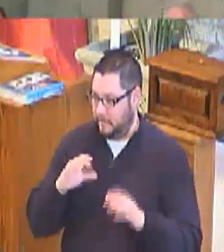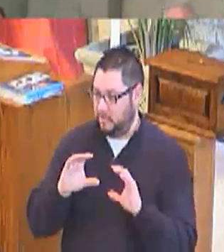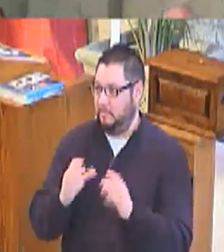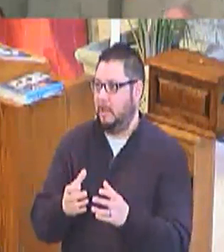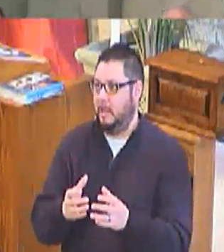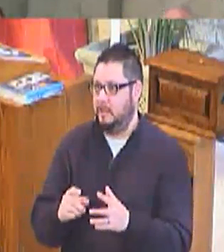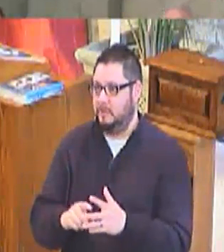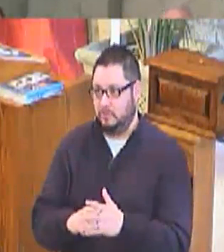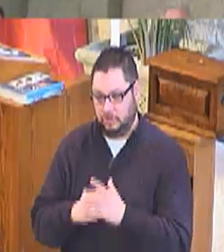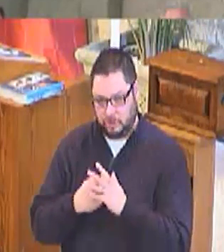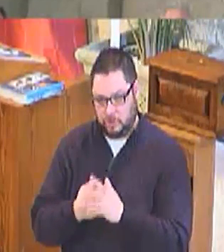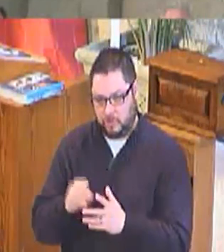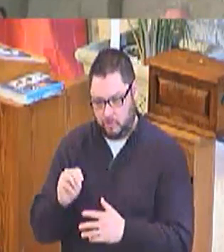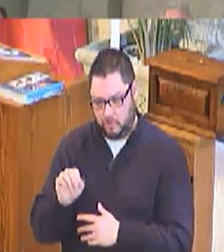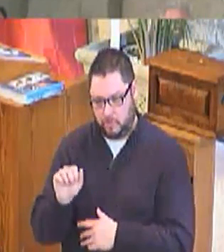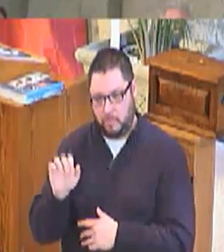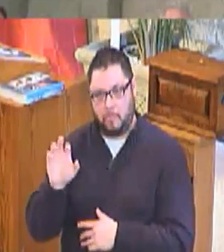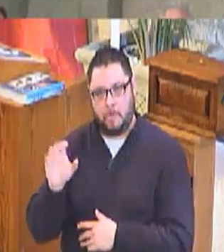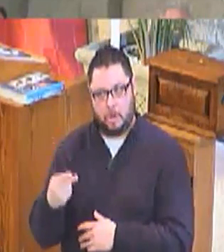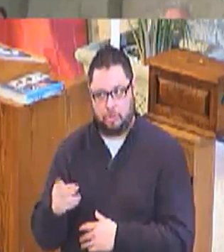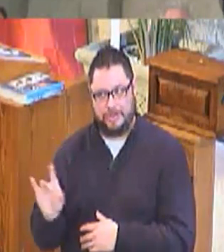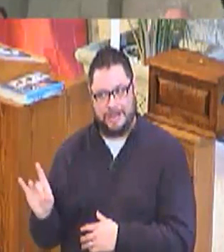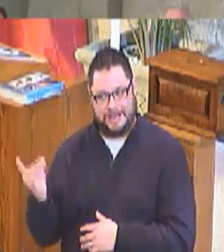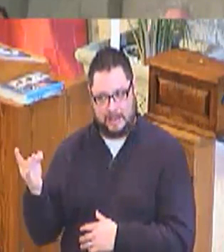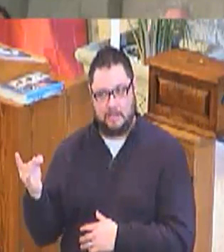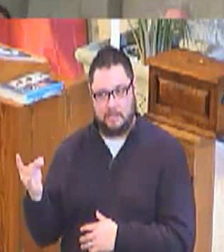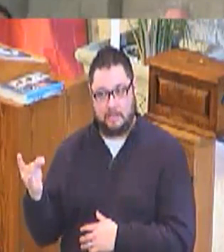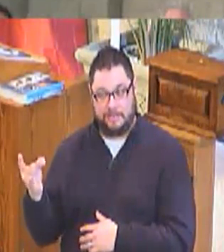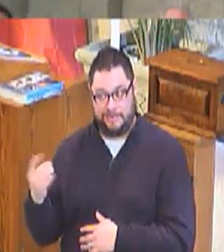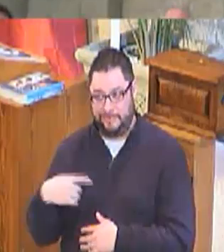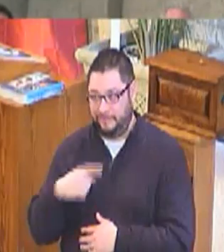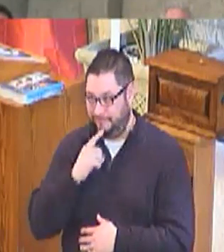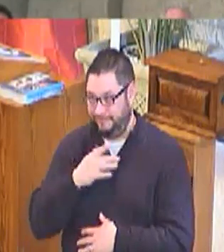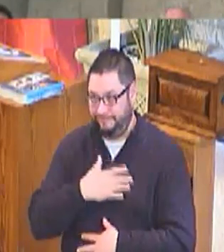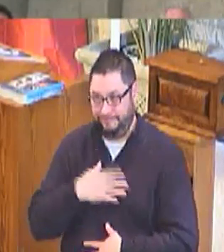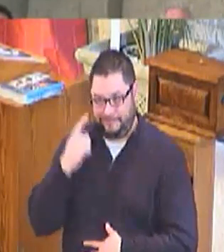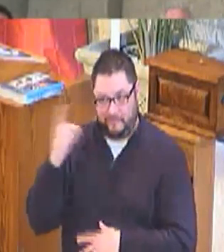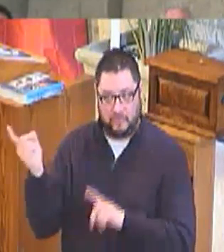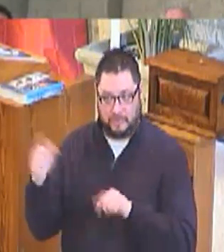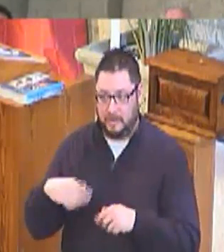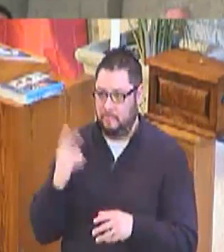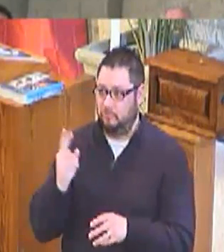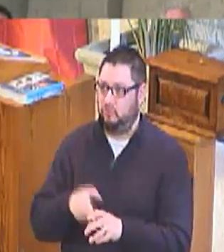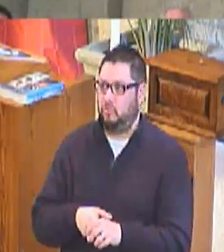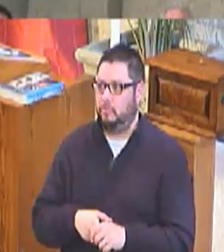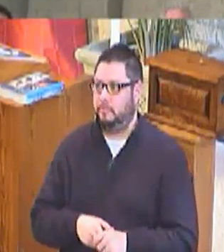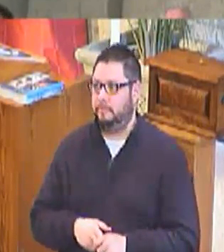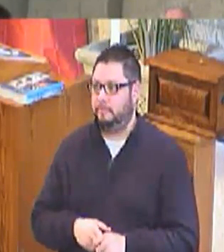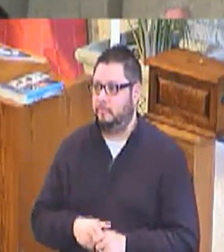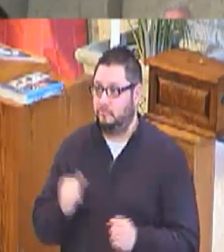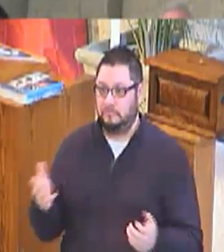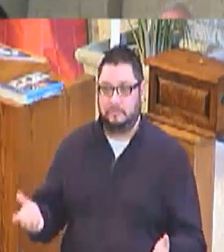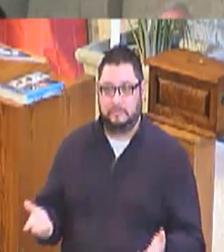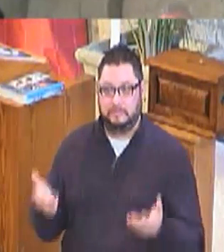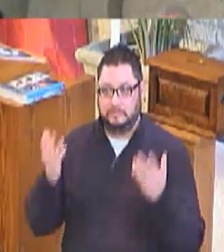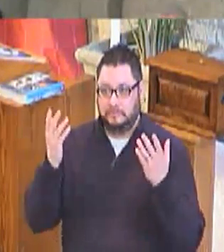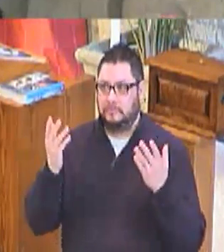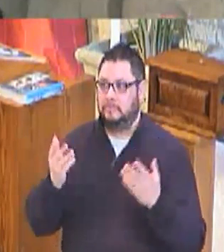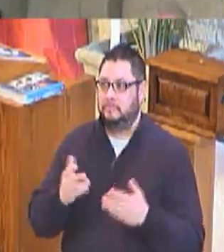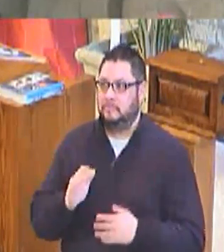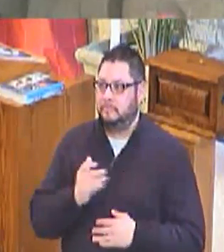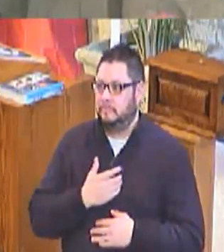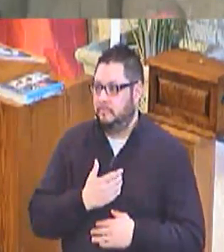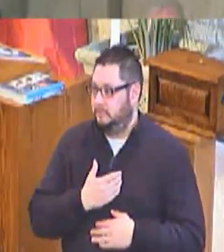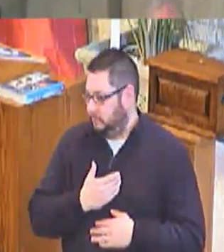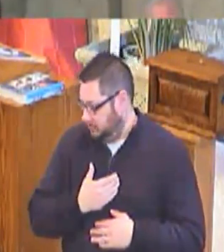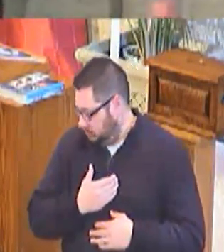which begins on March the 8th. We'd love for you to come and be a part of that as well. Let's stand as we bring in together